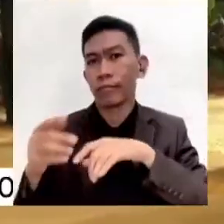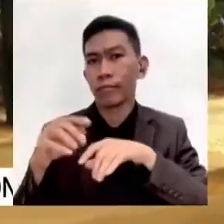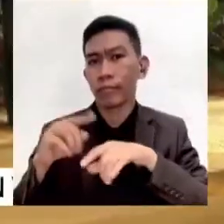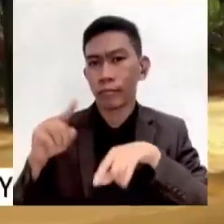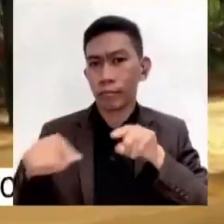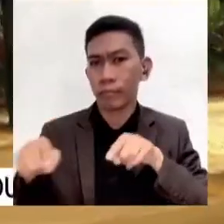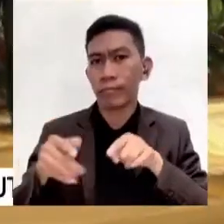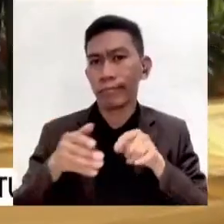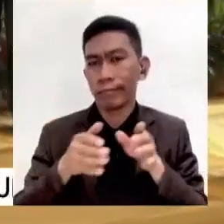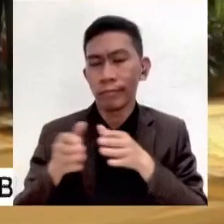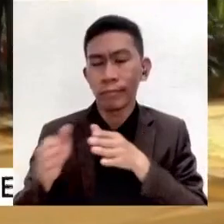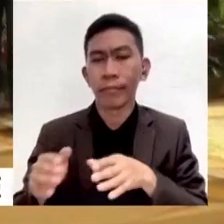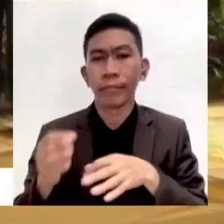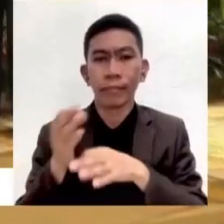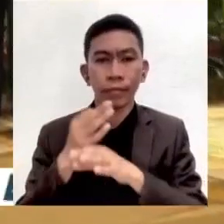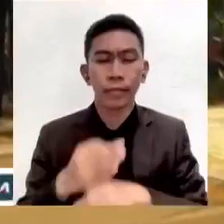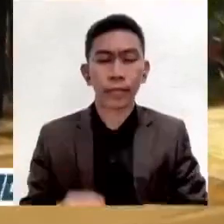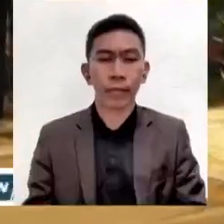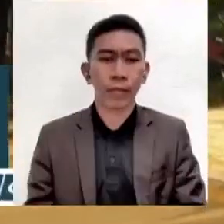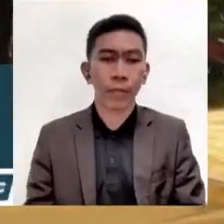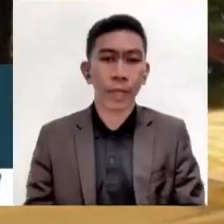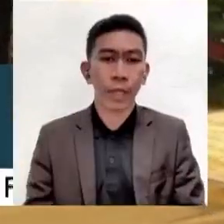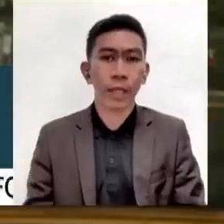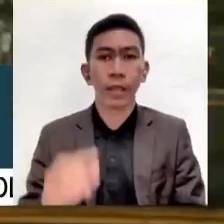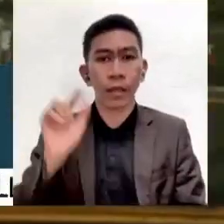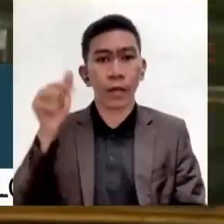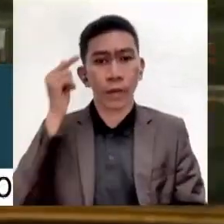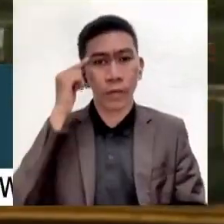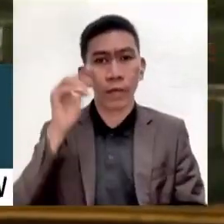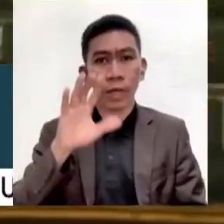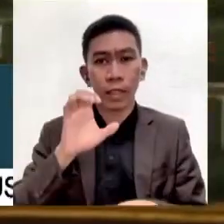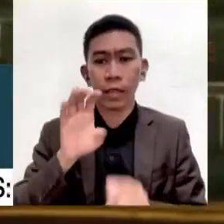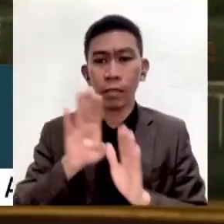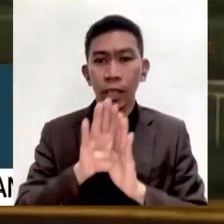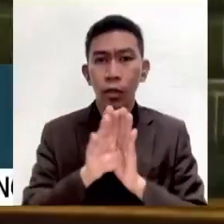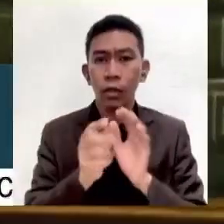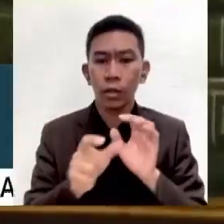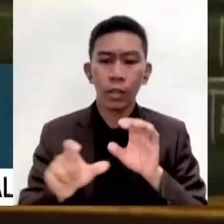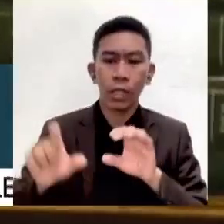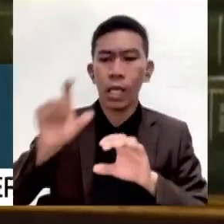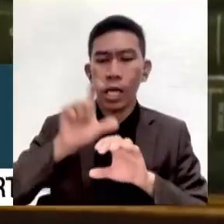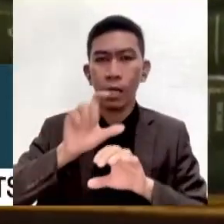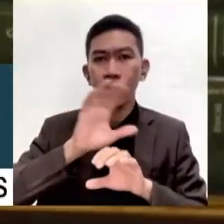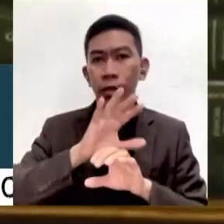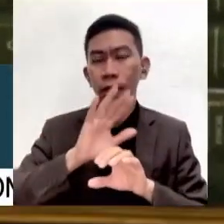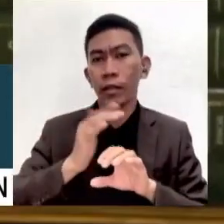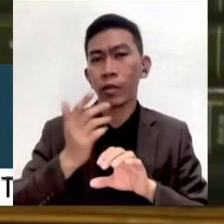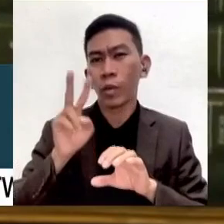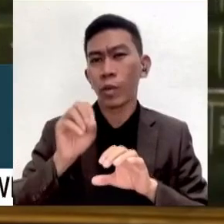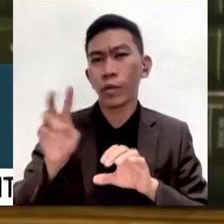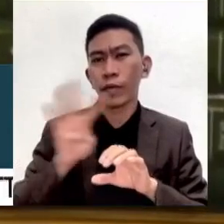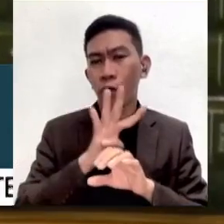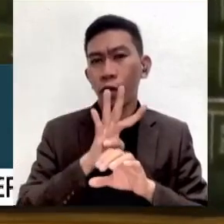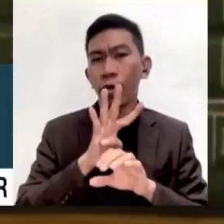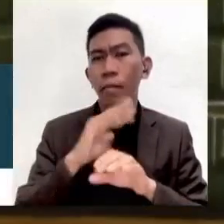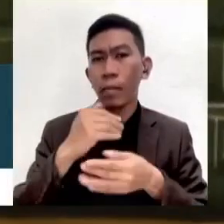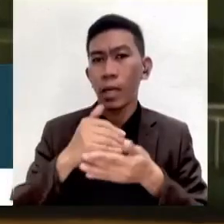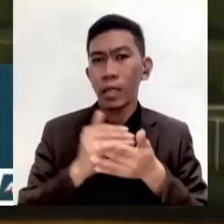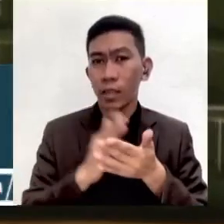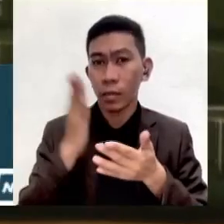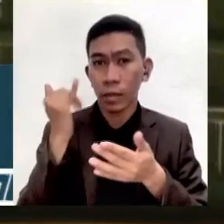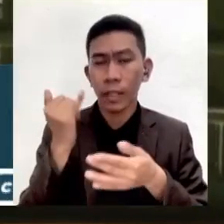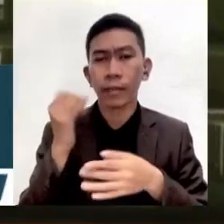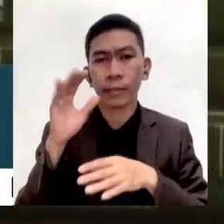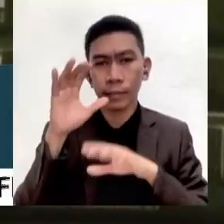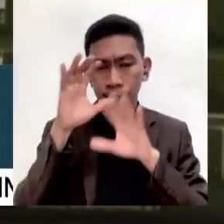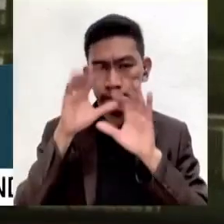The Philippine government will see a 500 billion peso increase in its national budget in 2024. That's after President Ferdinand Marcos Jr.